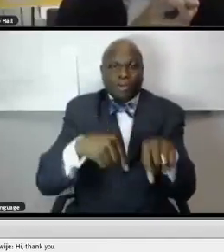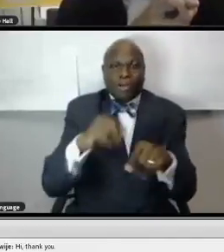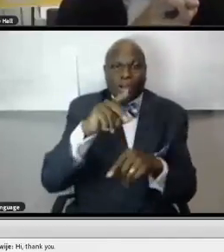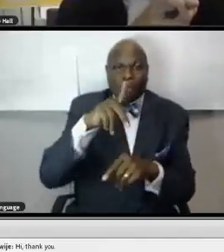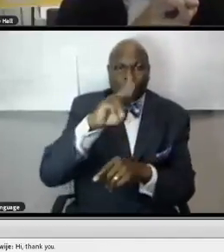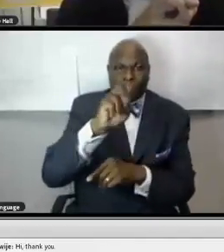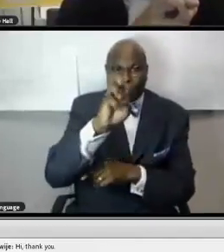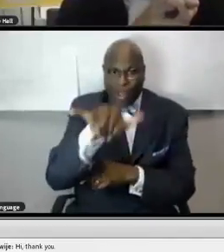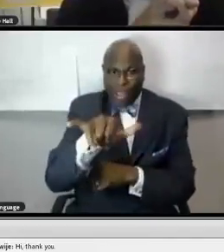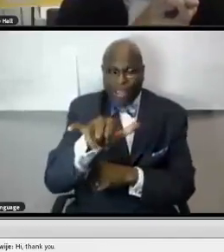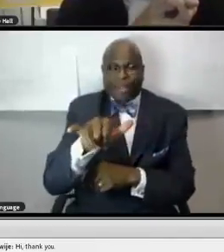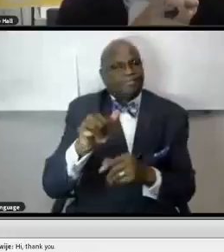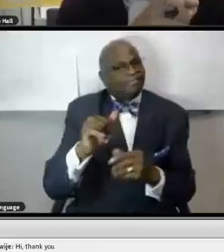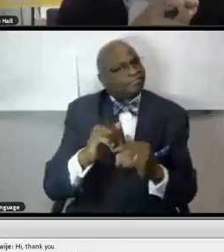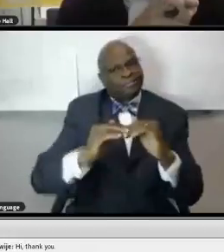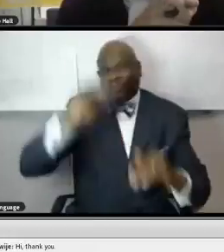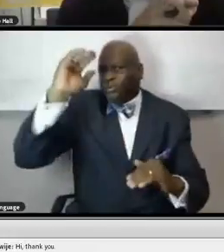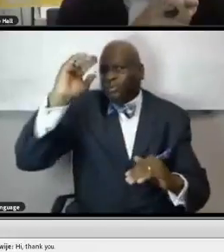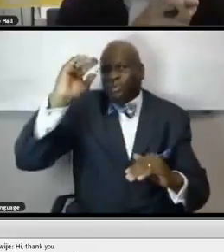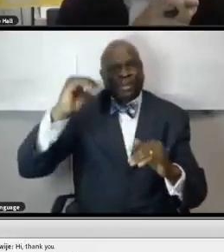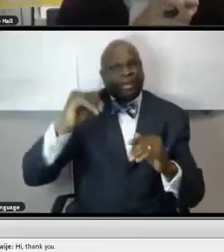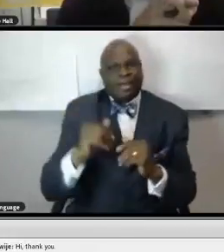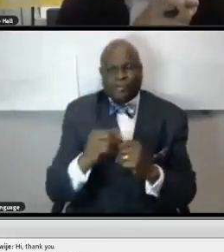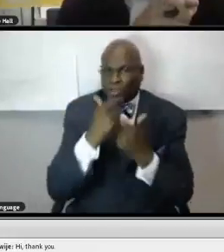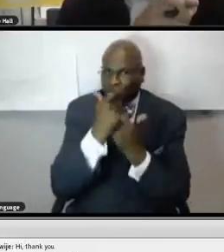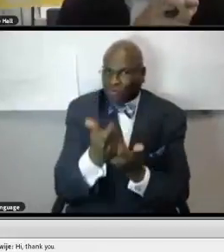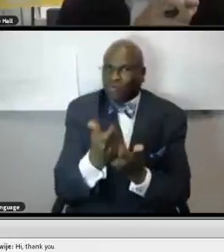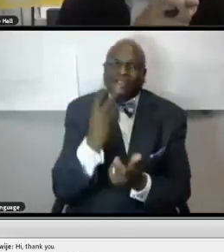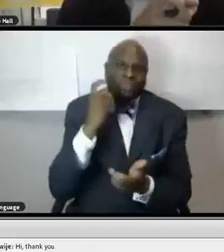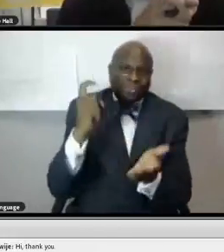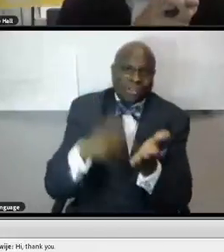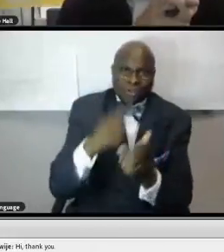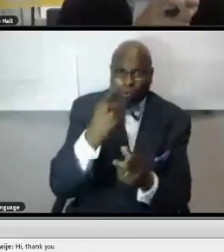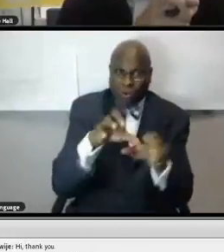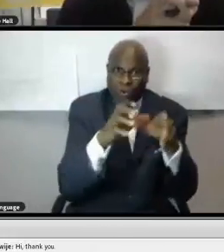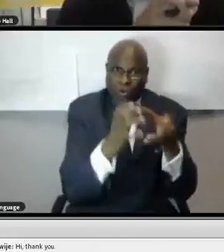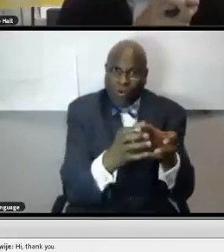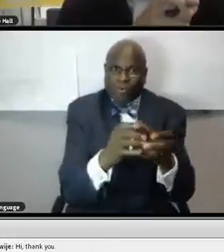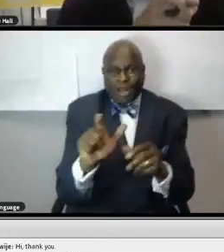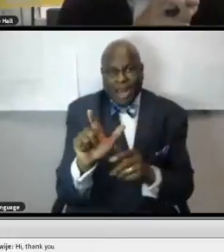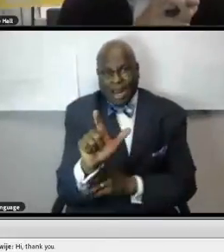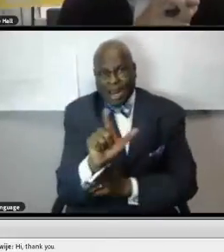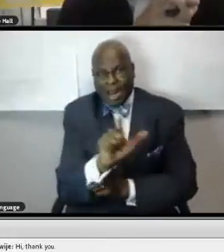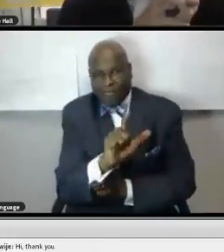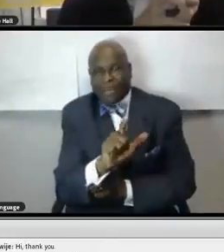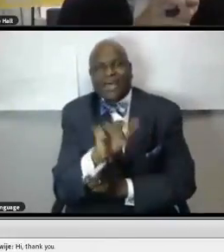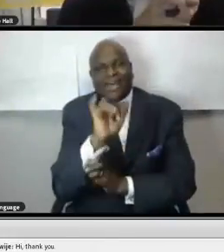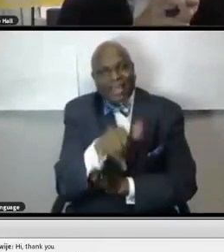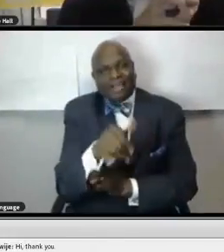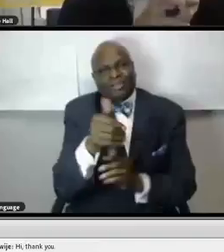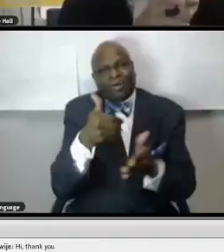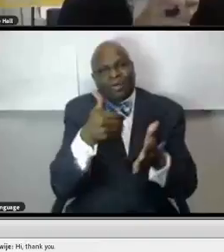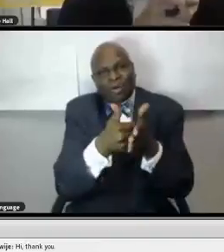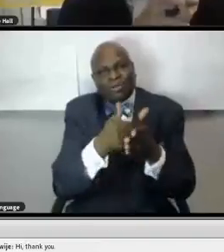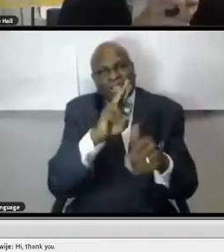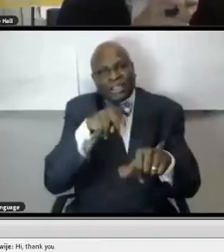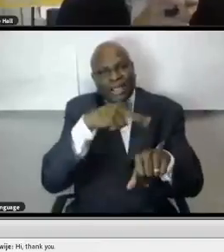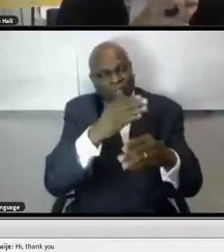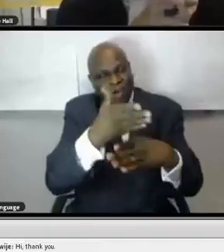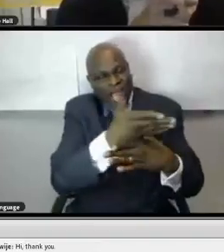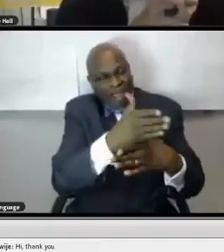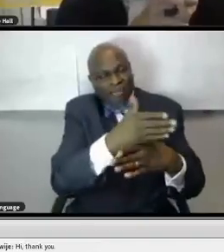Paraguay, the discrepancies are really quite varied and interesting. You'll see that there's one group on the left which is close to the national average,